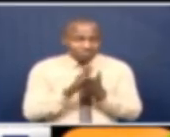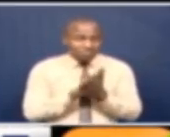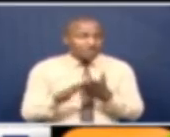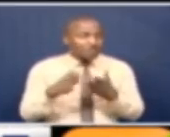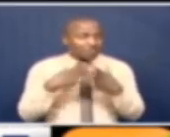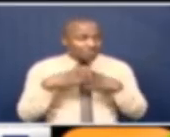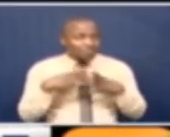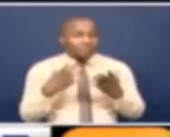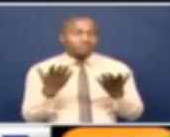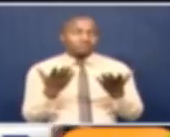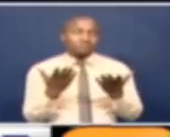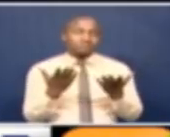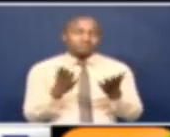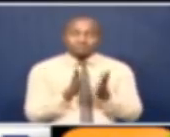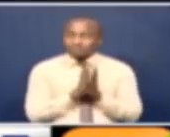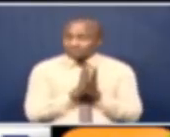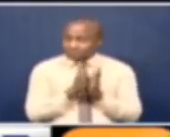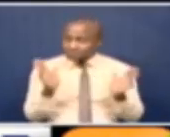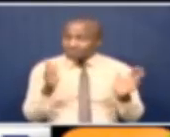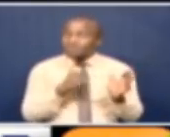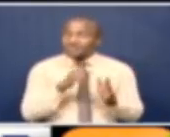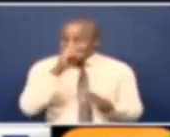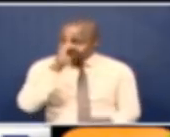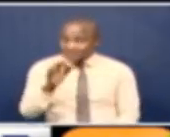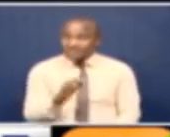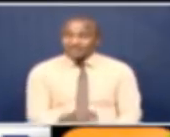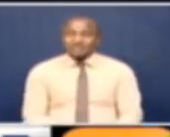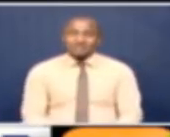Republic. But they are very serious about this. But